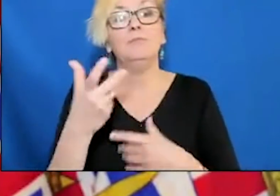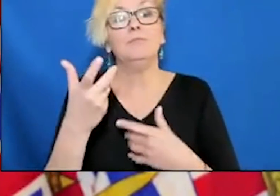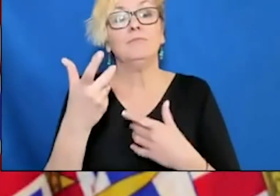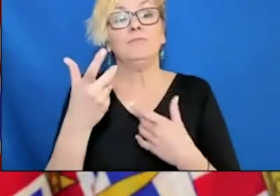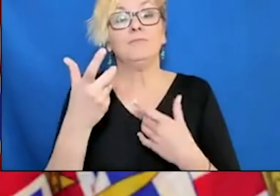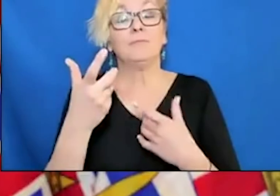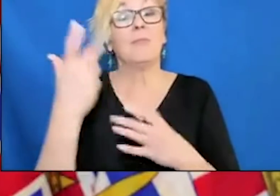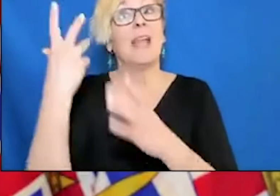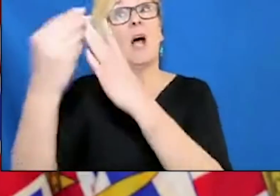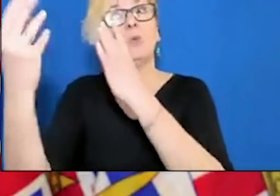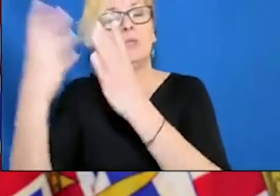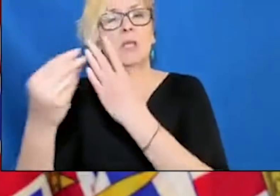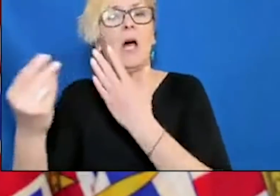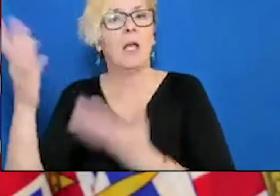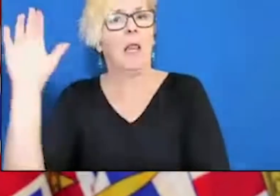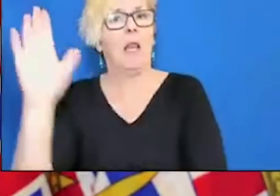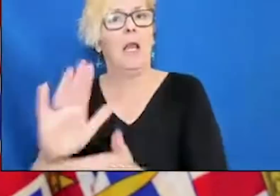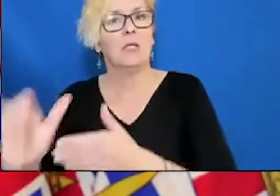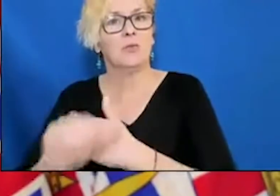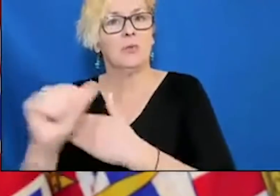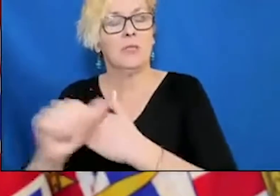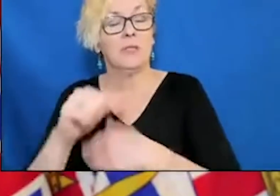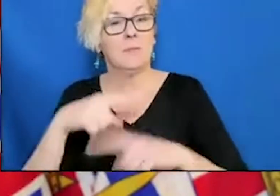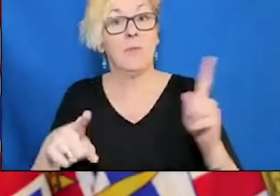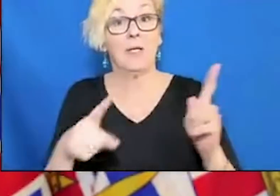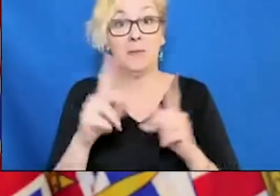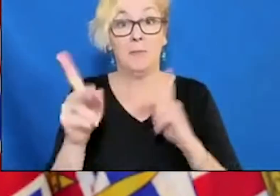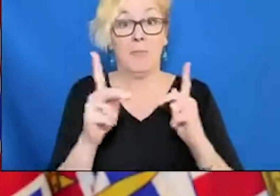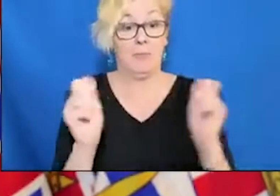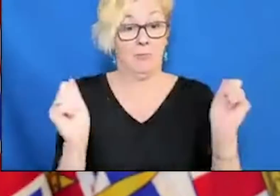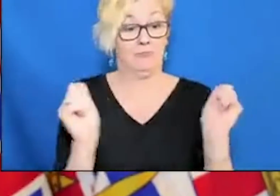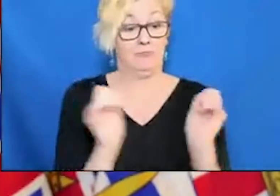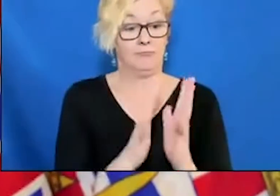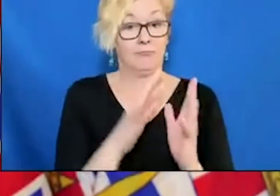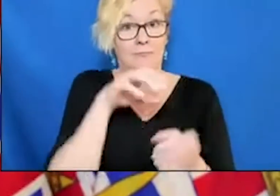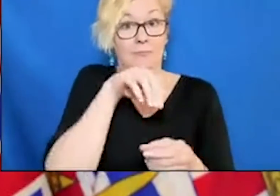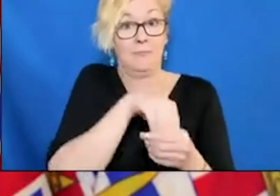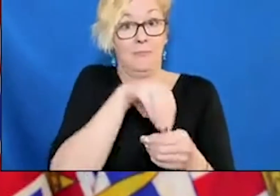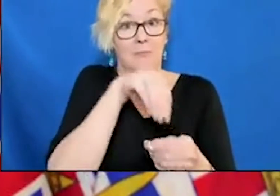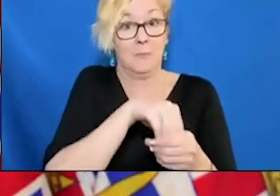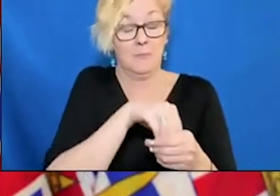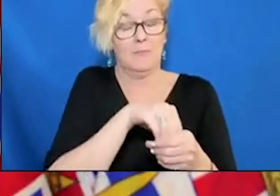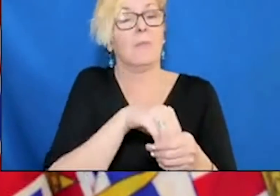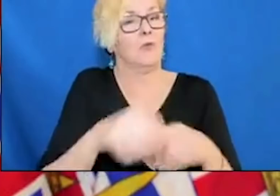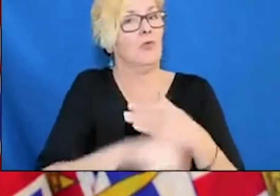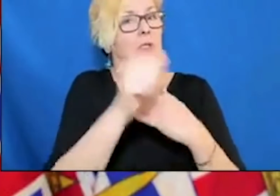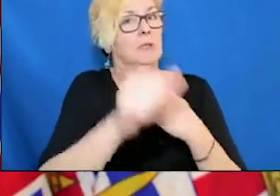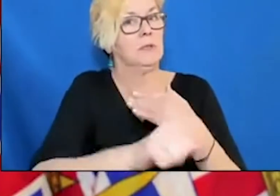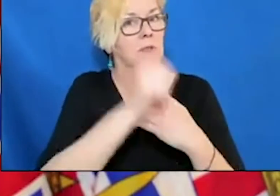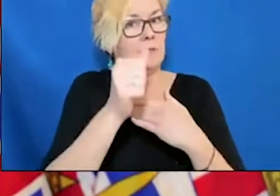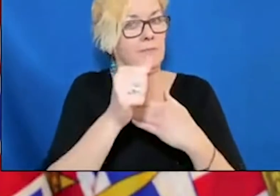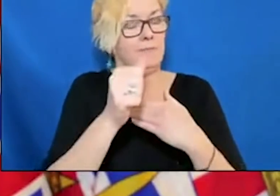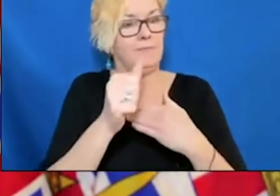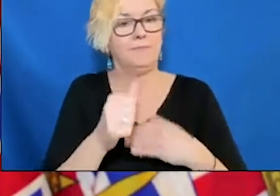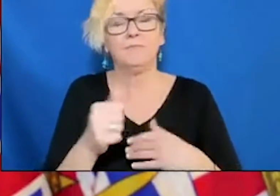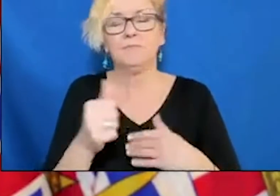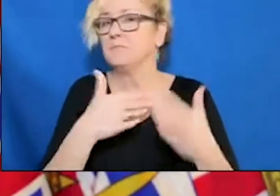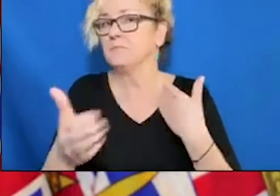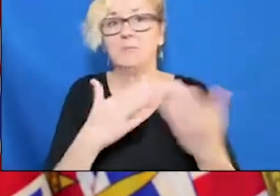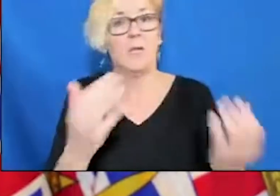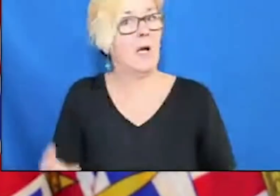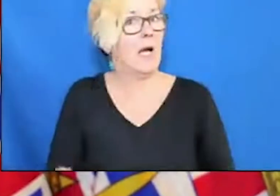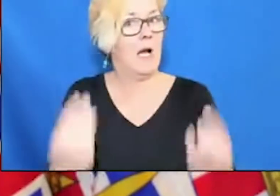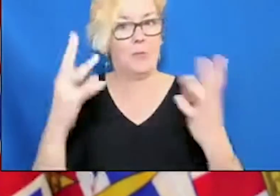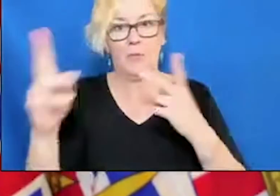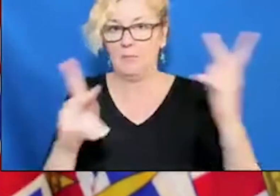this virus can spread even more quickly. Indoor gatherings of any size continue to be a risk. The only